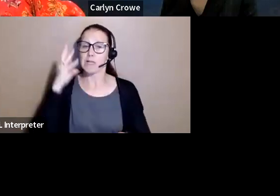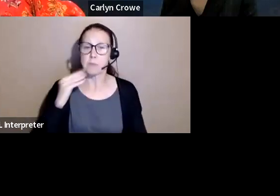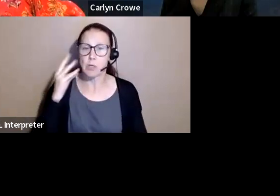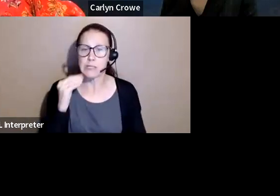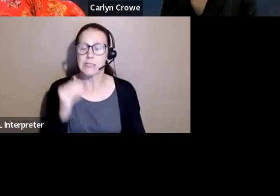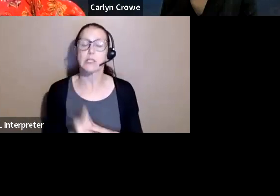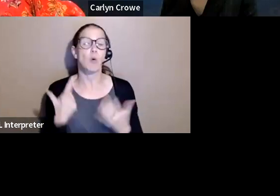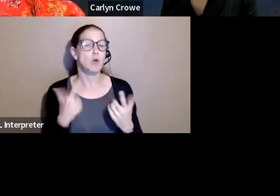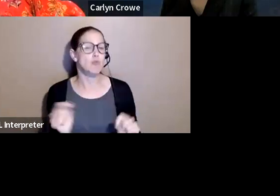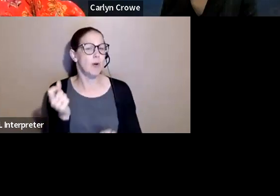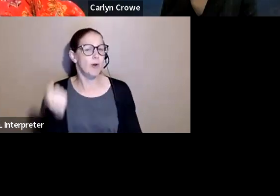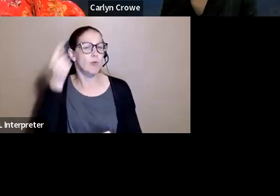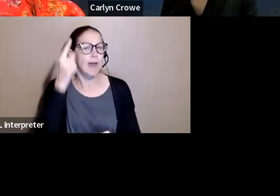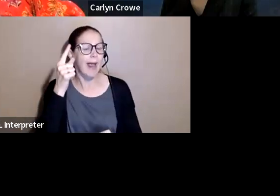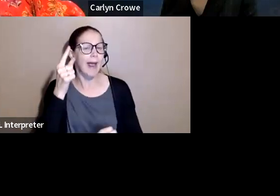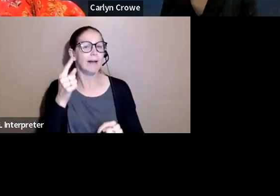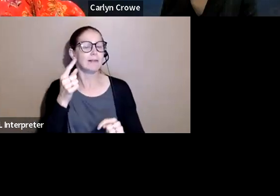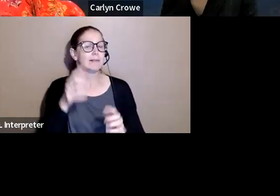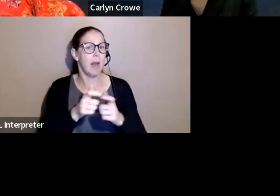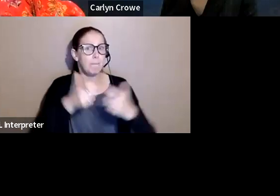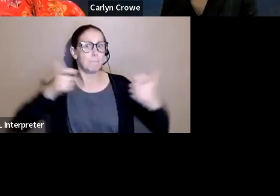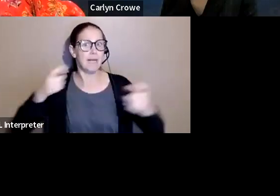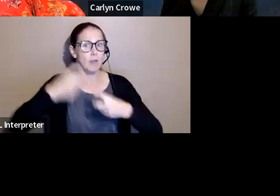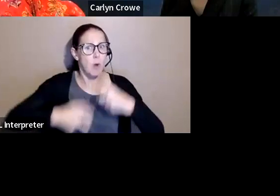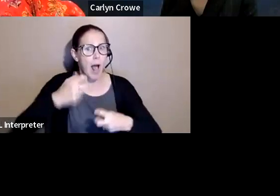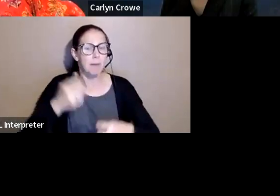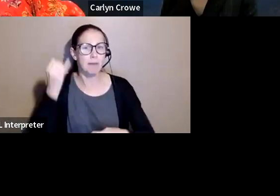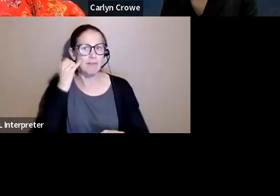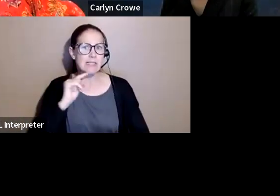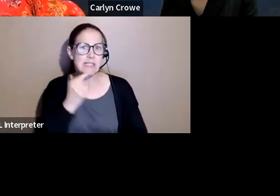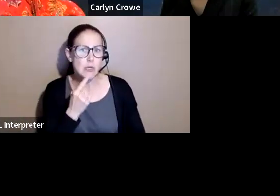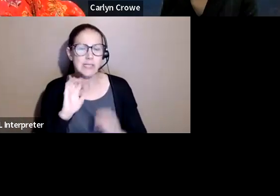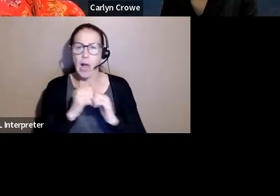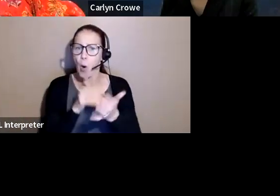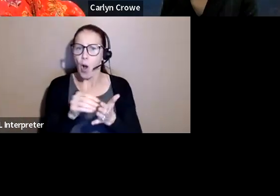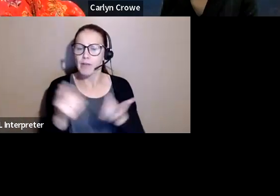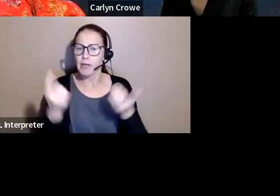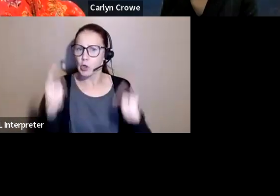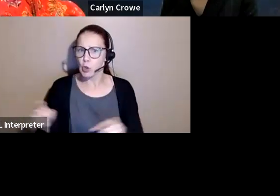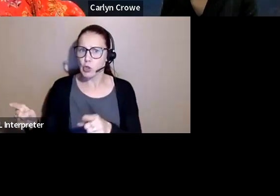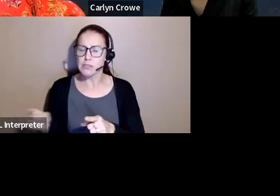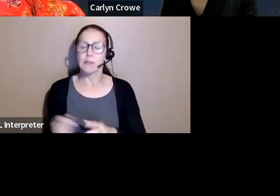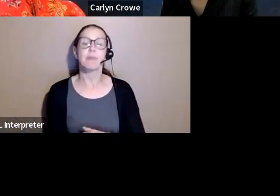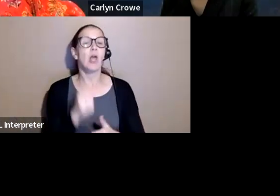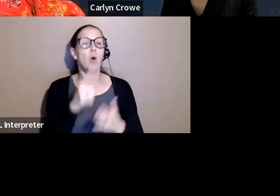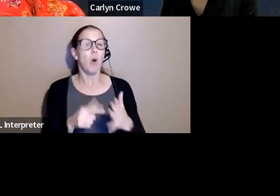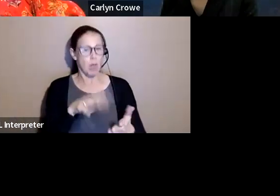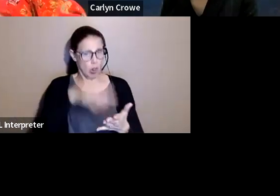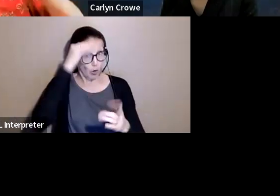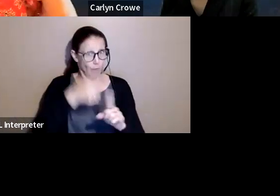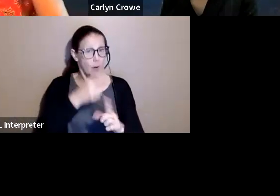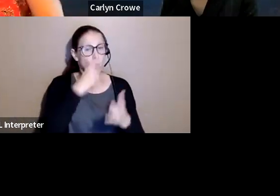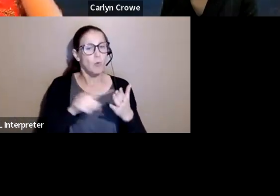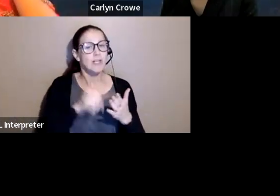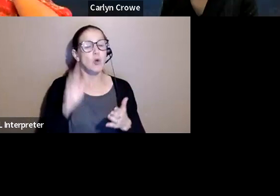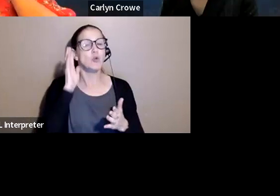we're trying to understand the scope of the problem, how severe is this, how often this is occurring, and then depending on what we gain from our research, that'll